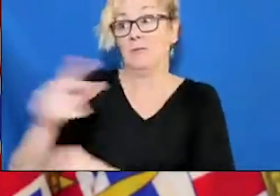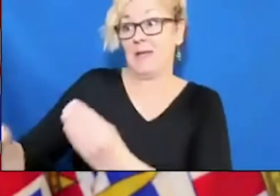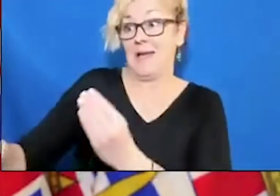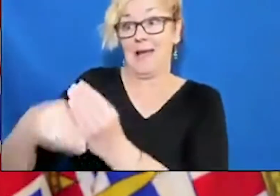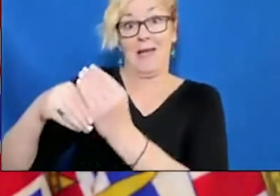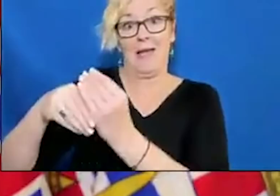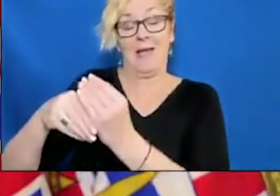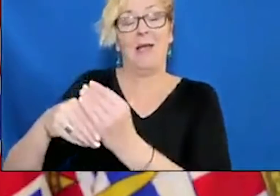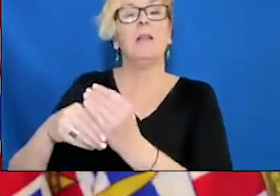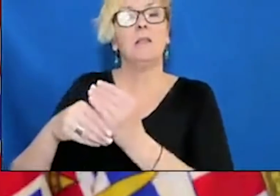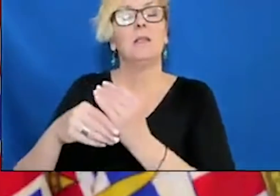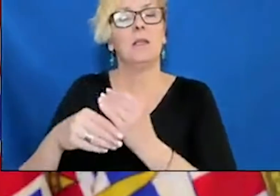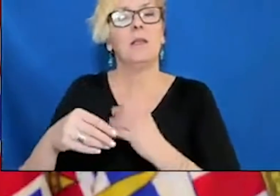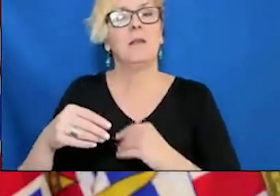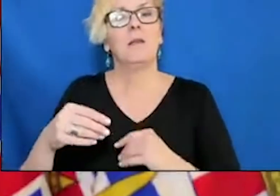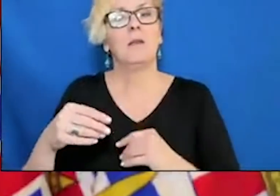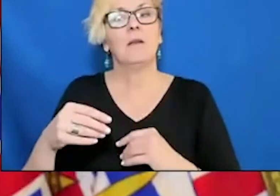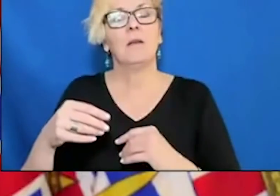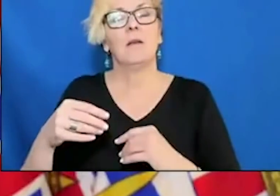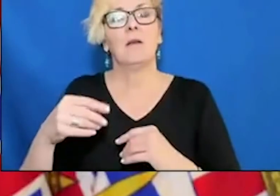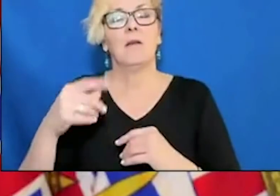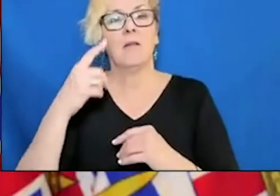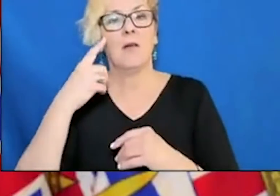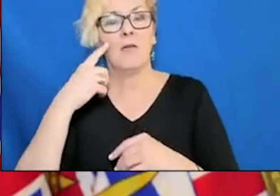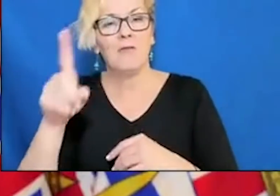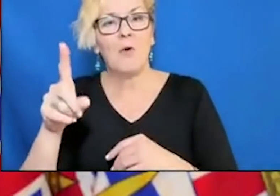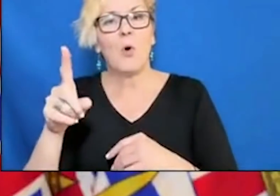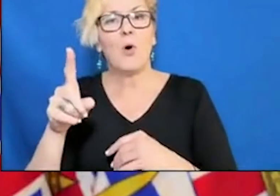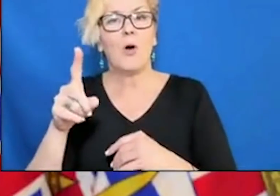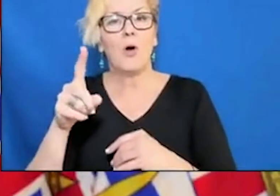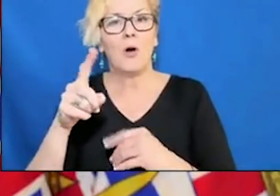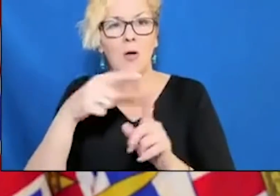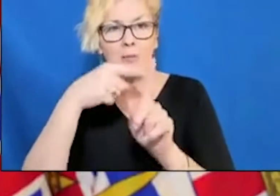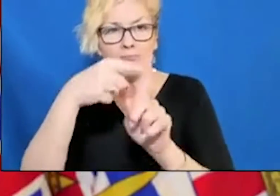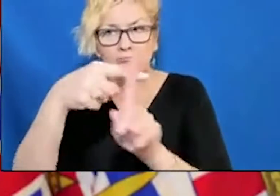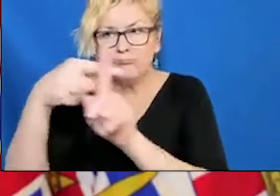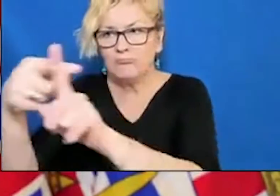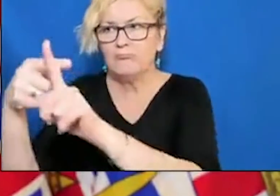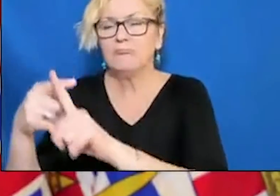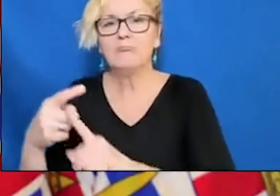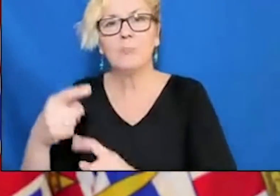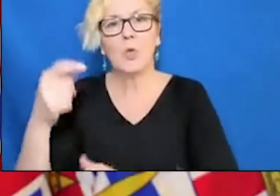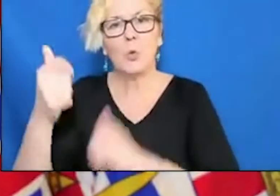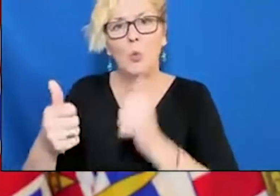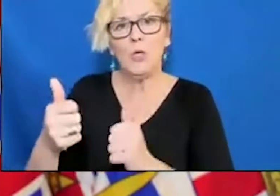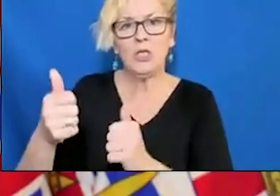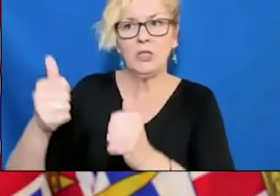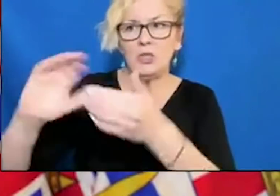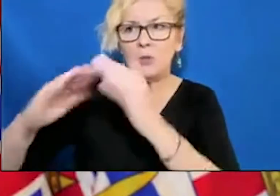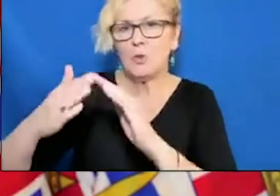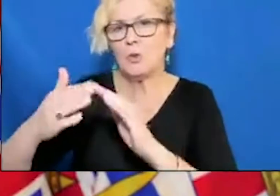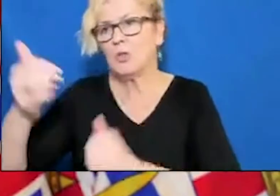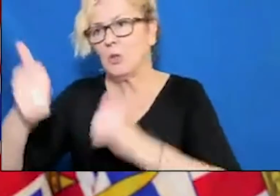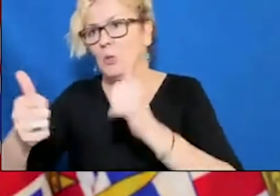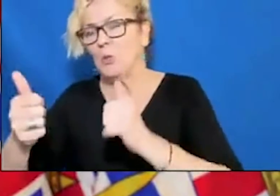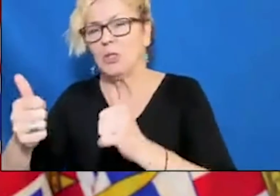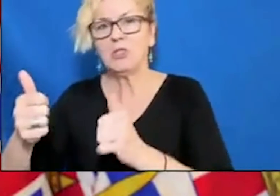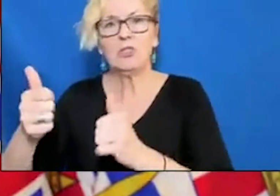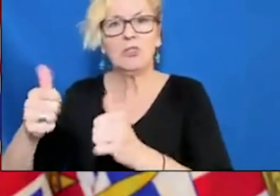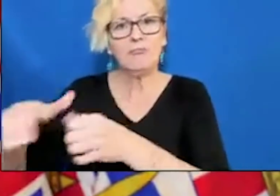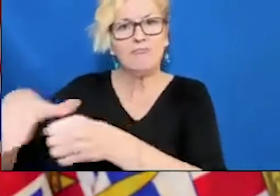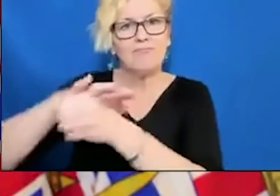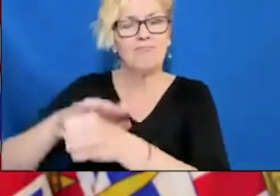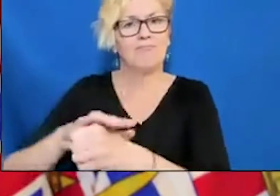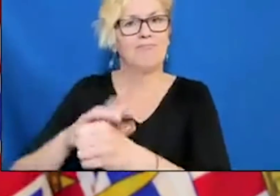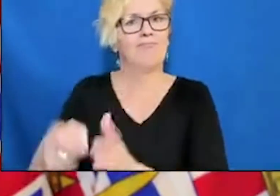mainstay of our program, which is the Pfizer and Moderna age-based risk program that we've now been able